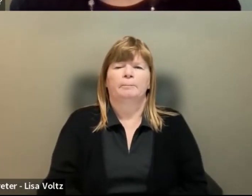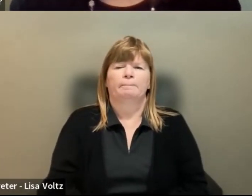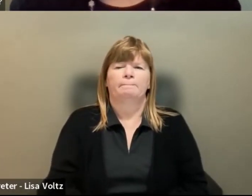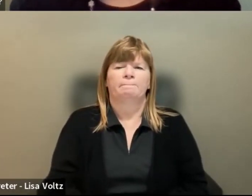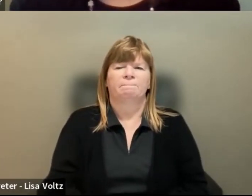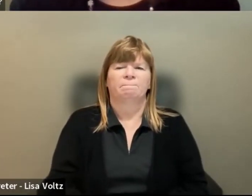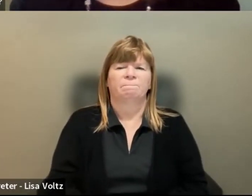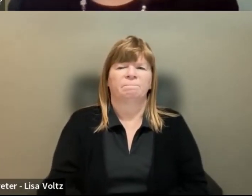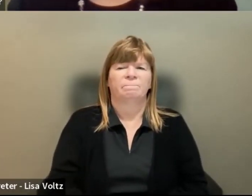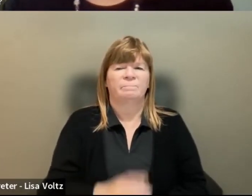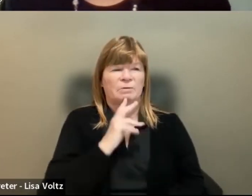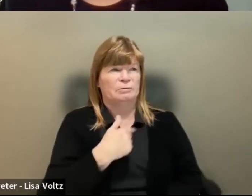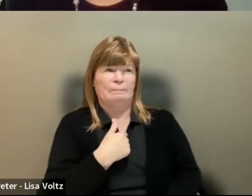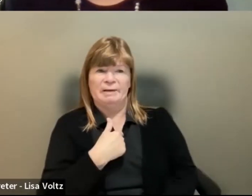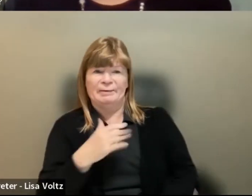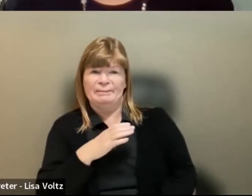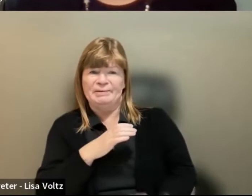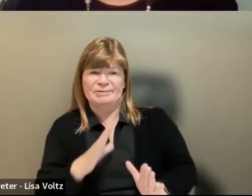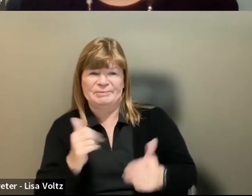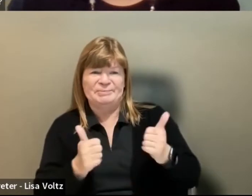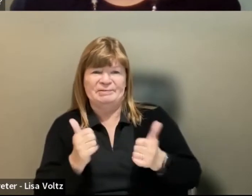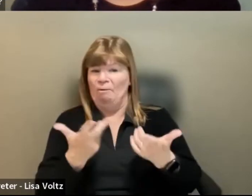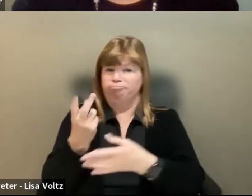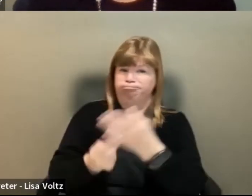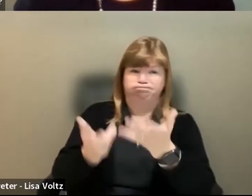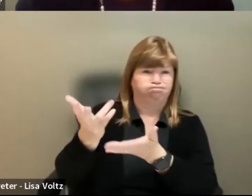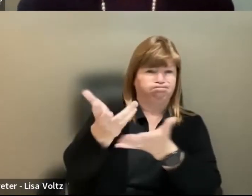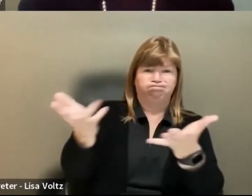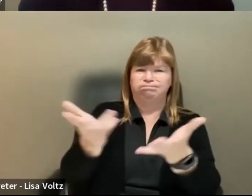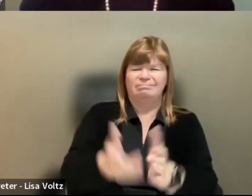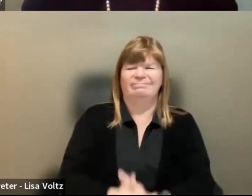And you're talking the mayor or the commissioner, which one do you want to?